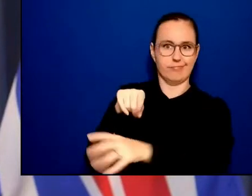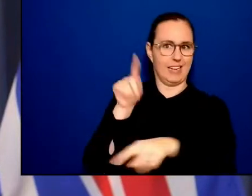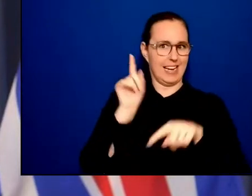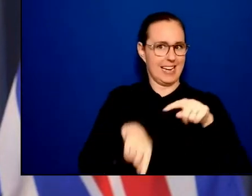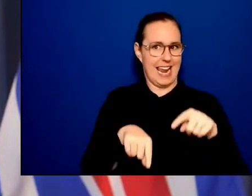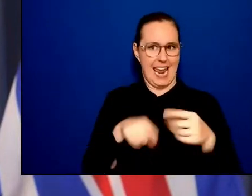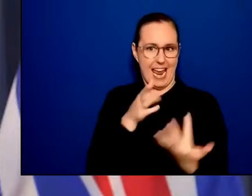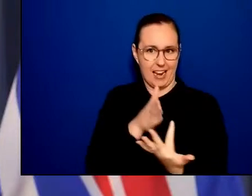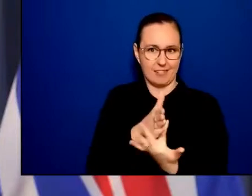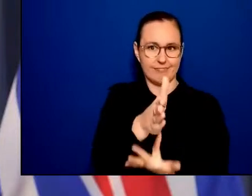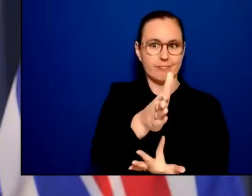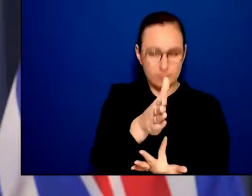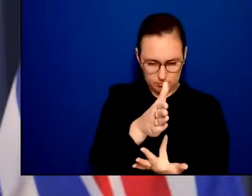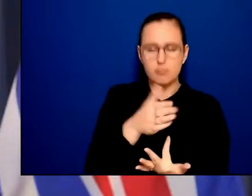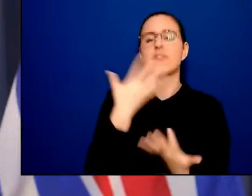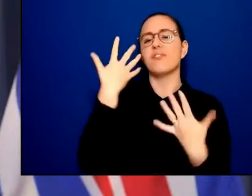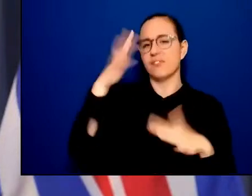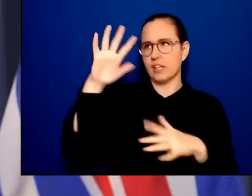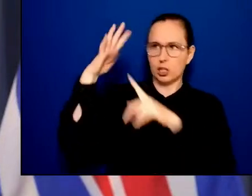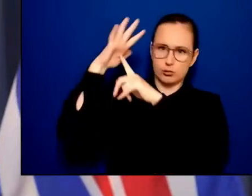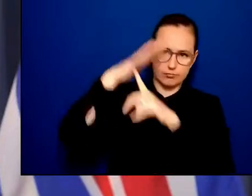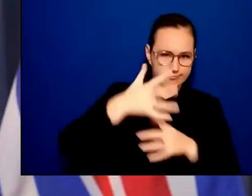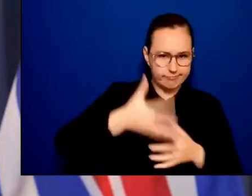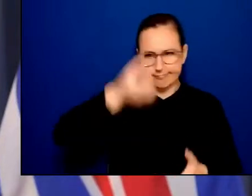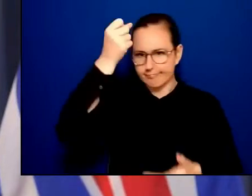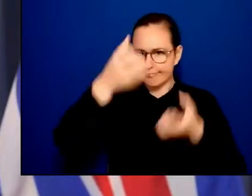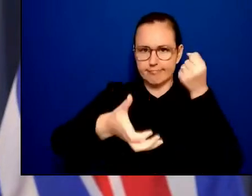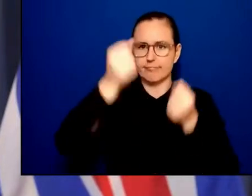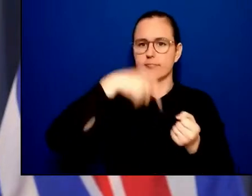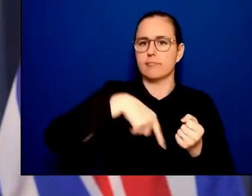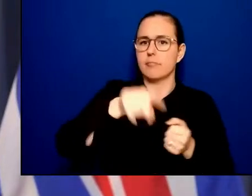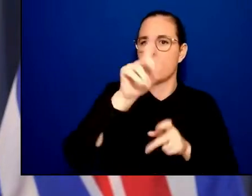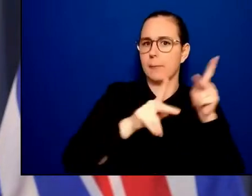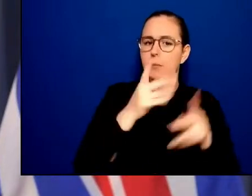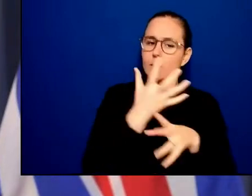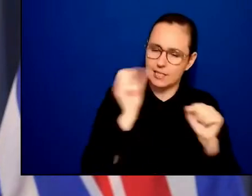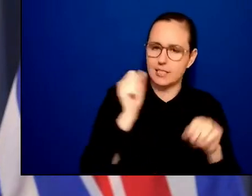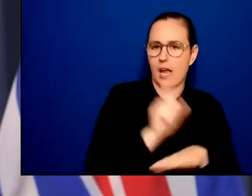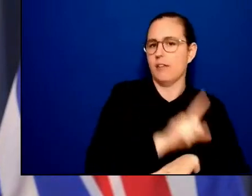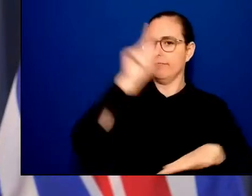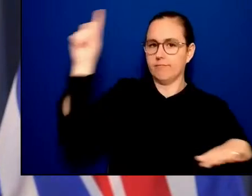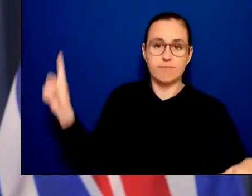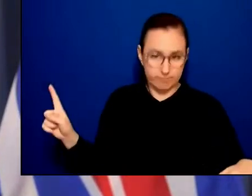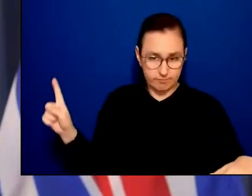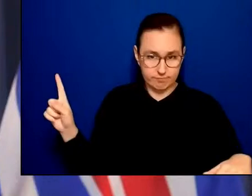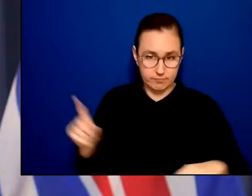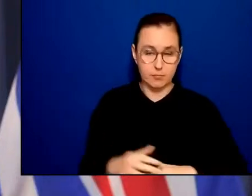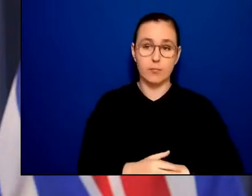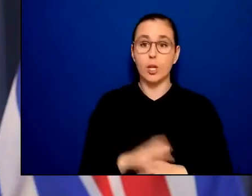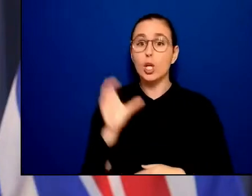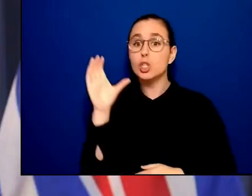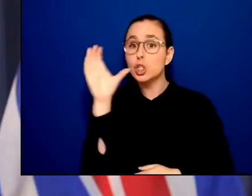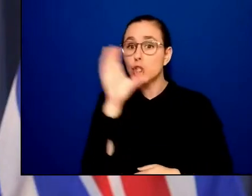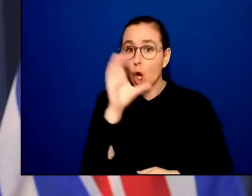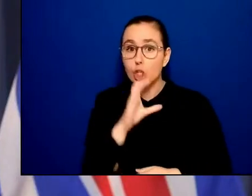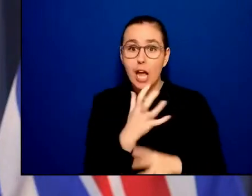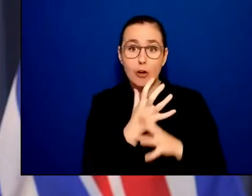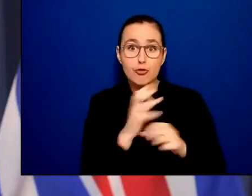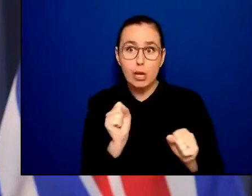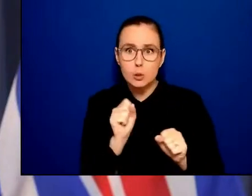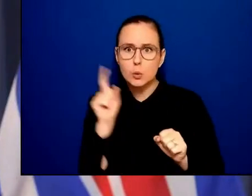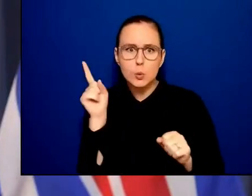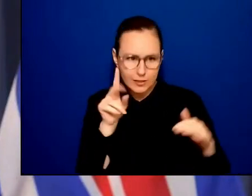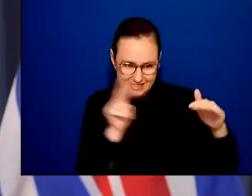communities. Search and rescue teams and the RCMP have been sweeping impacted areas to make sure that no one has been left